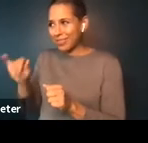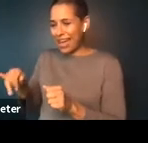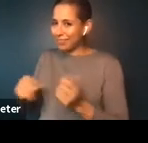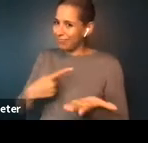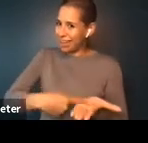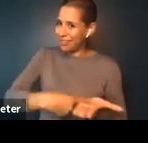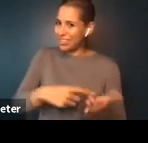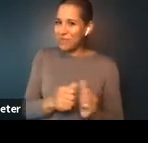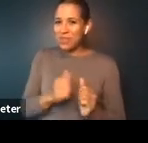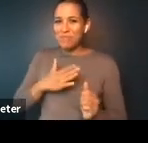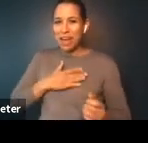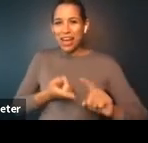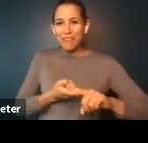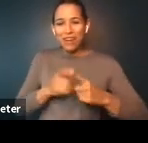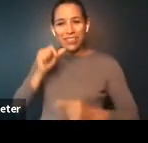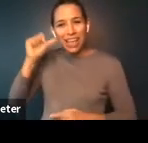queer